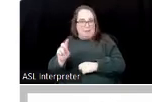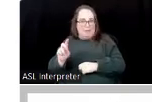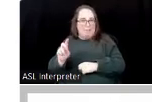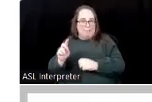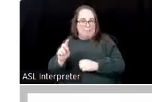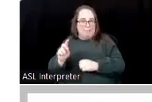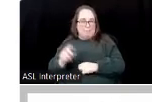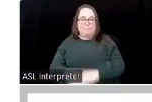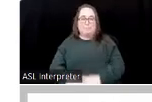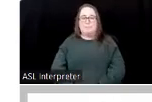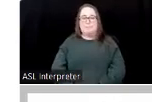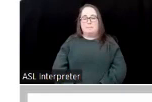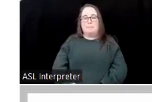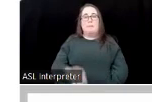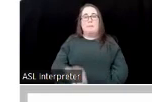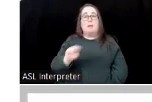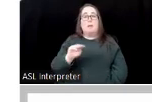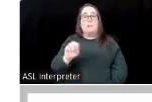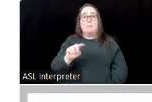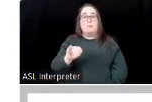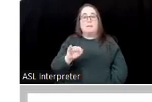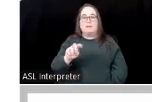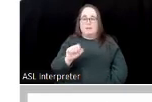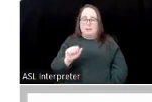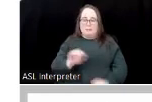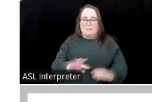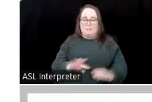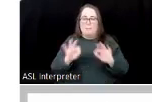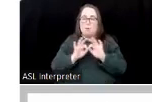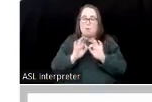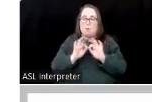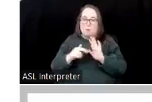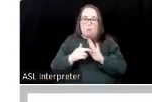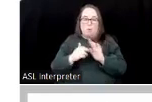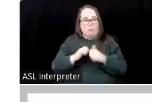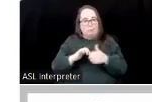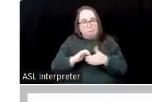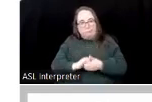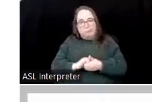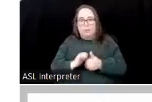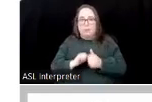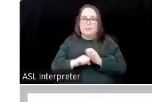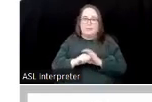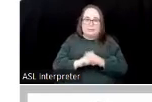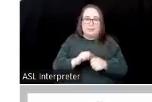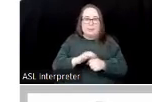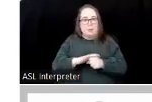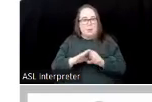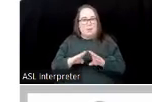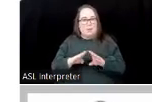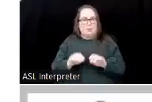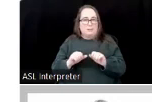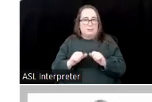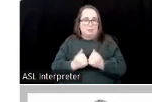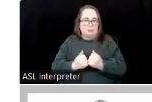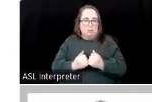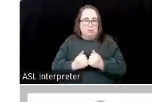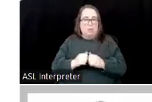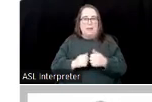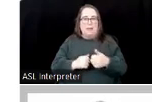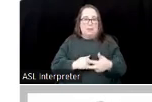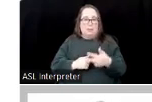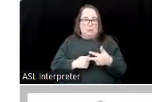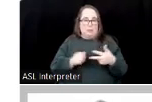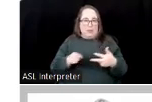program. Medicaid can play an integral part of collaboration with state and local housing agencies in three main